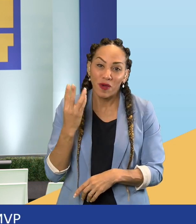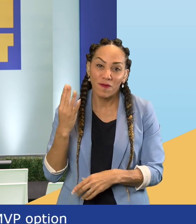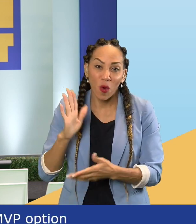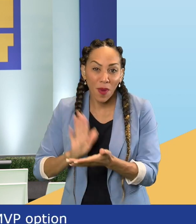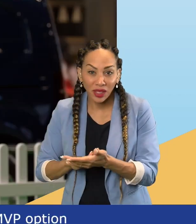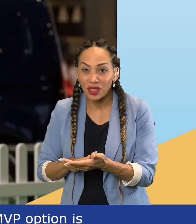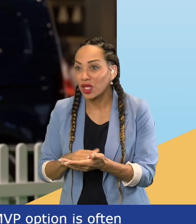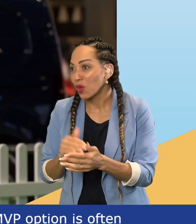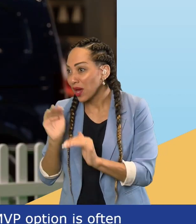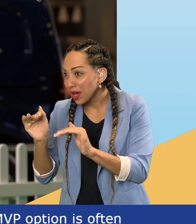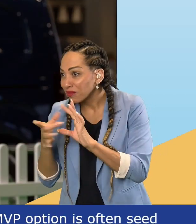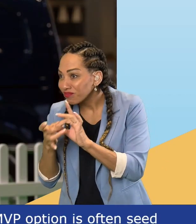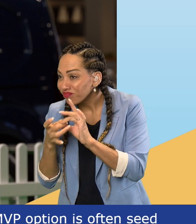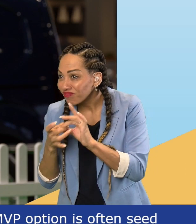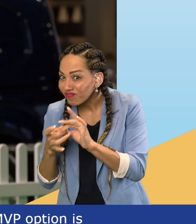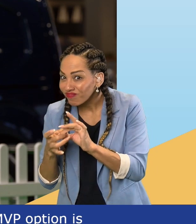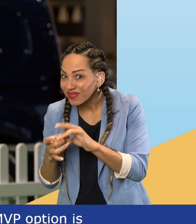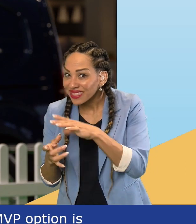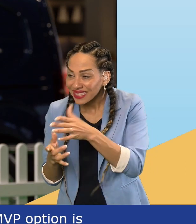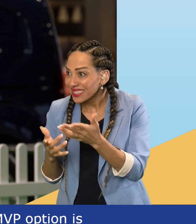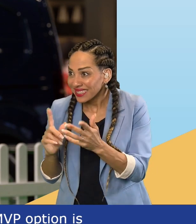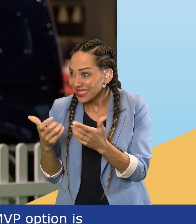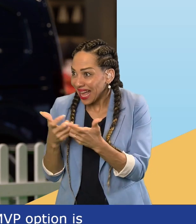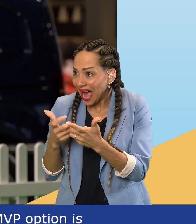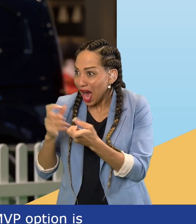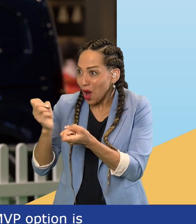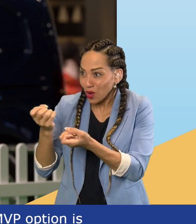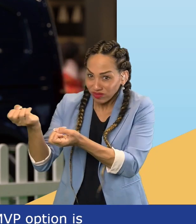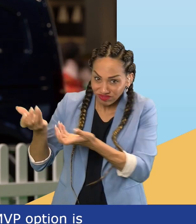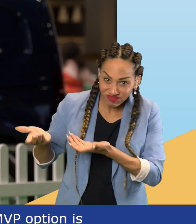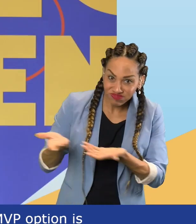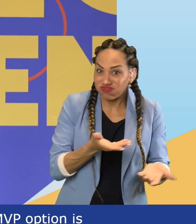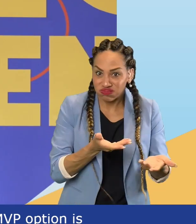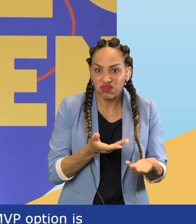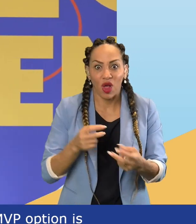availability of those cars. It's 2 actually that are right at the top of my priority list at the minute.